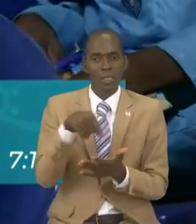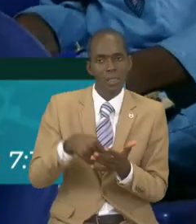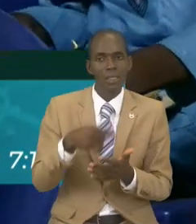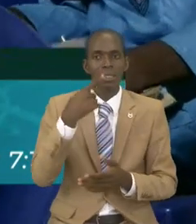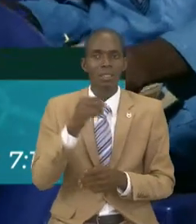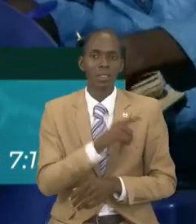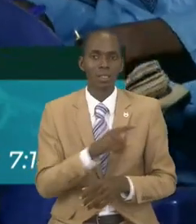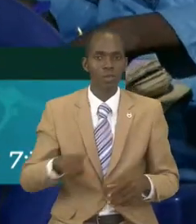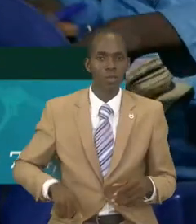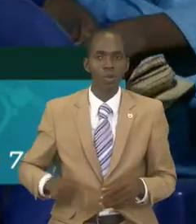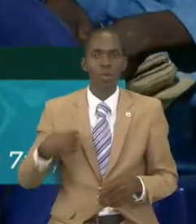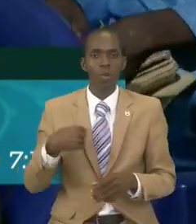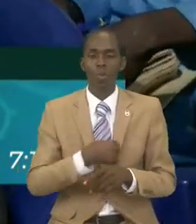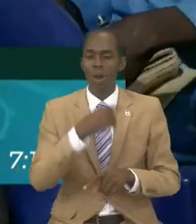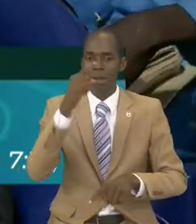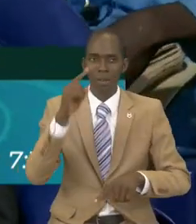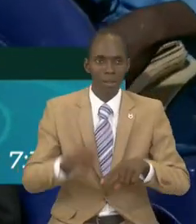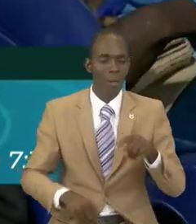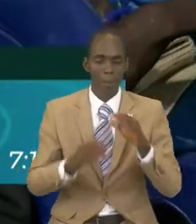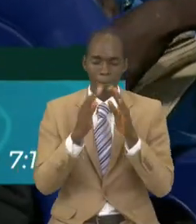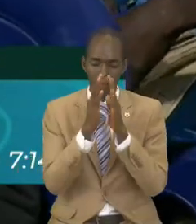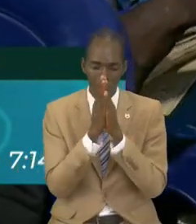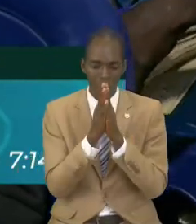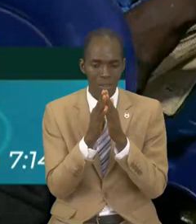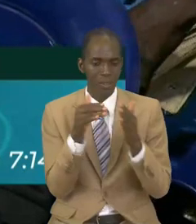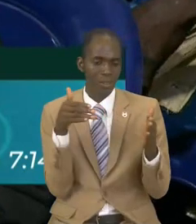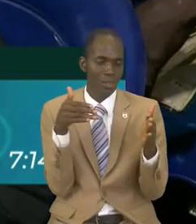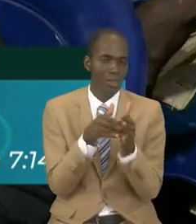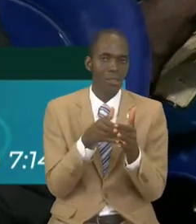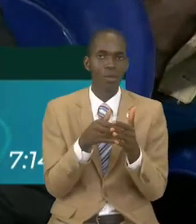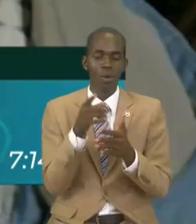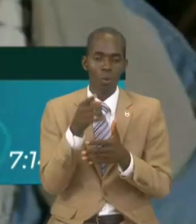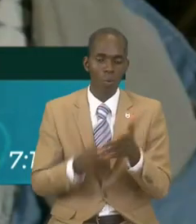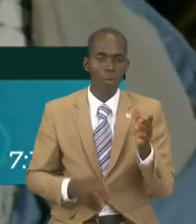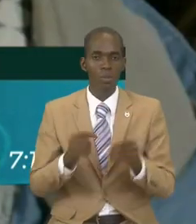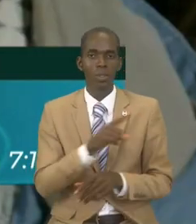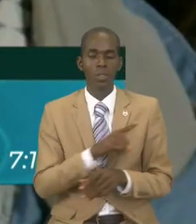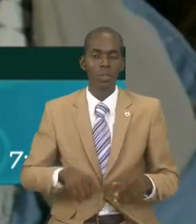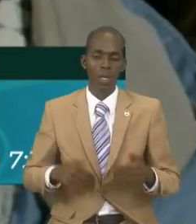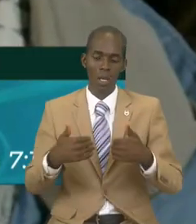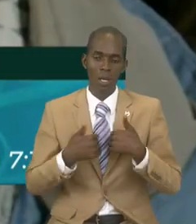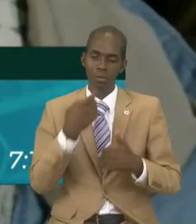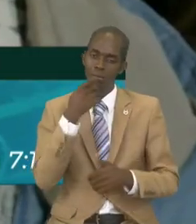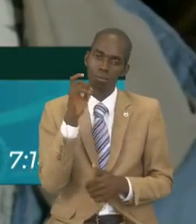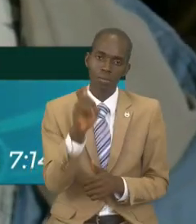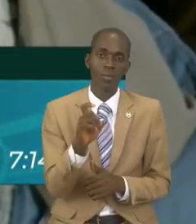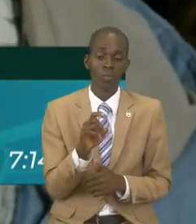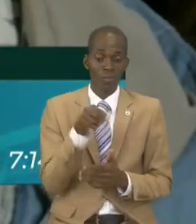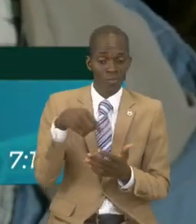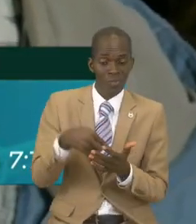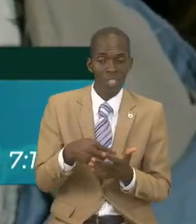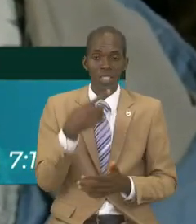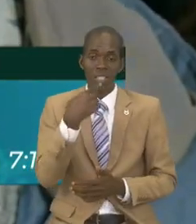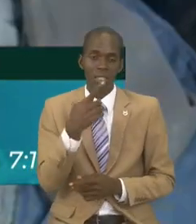we cannot pray contrary to what the Lord had said. Thus says the